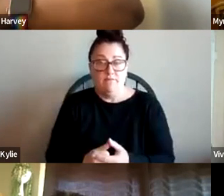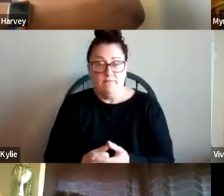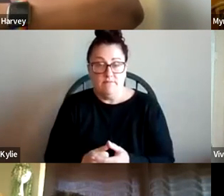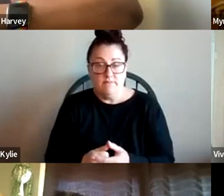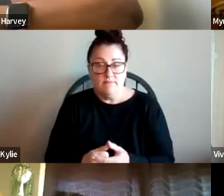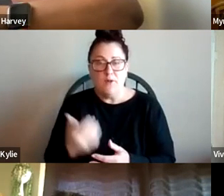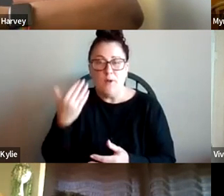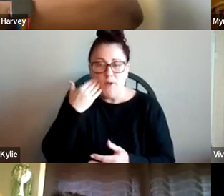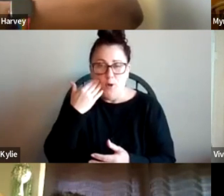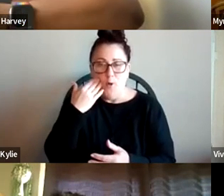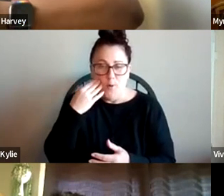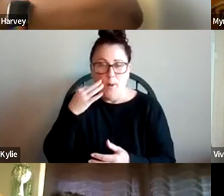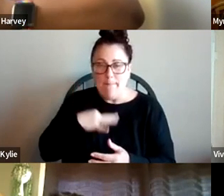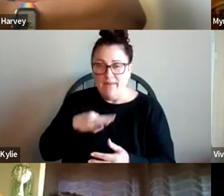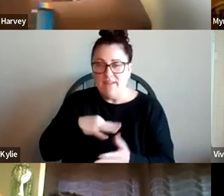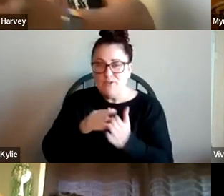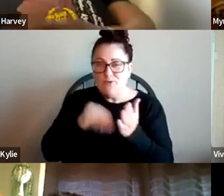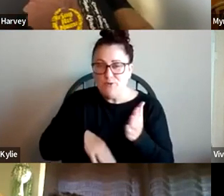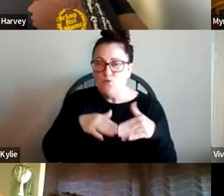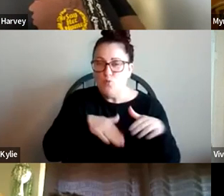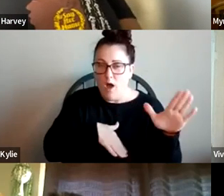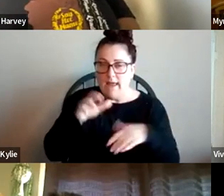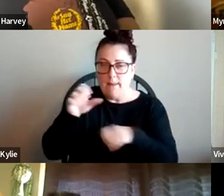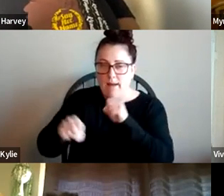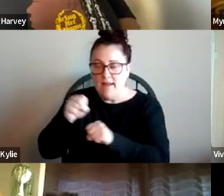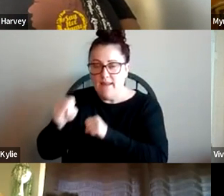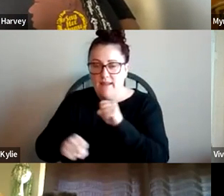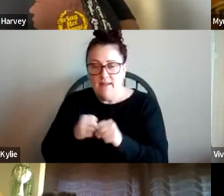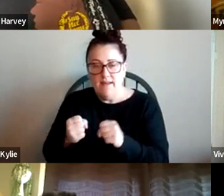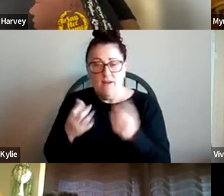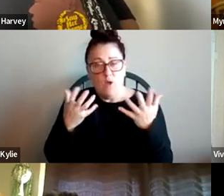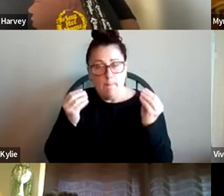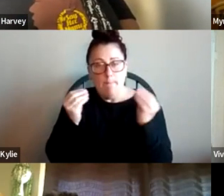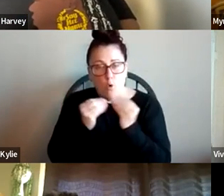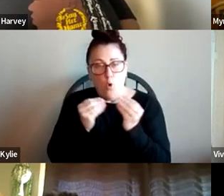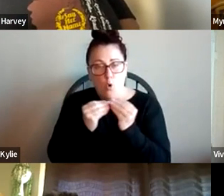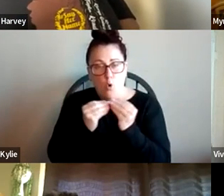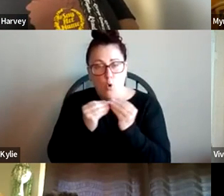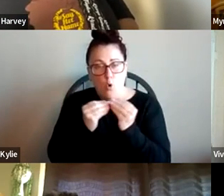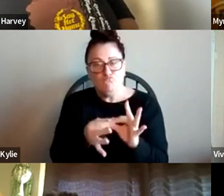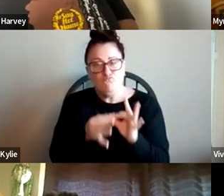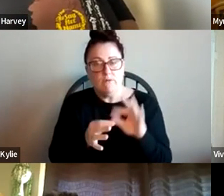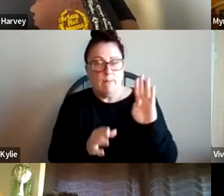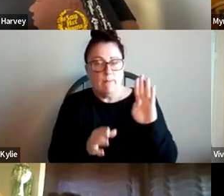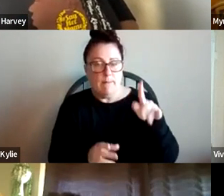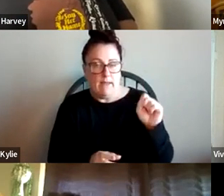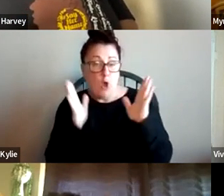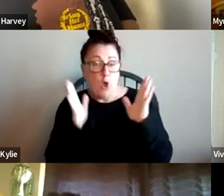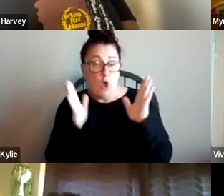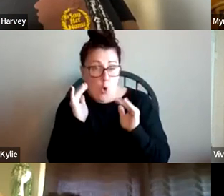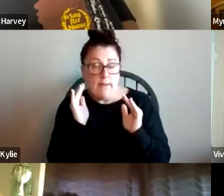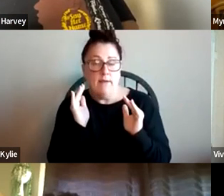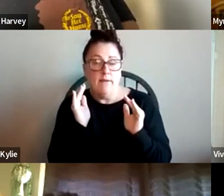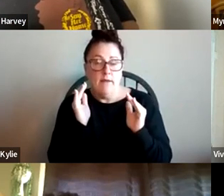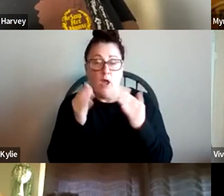that there are benefits to students walking and biking. We would like to be able to do more work within the Boston Public Schools. I'm hoping that we're going to